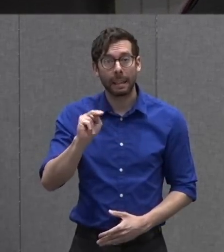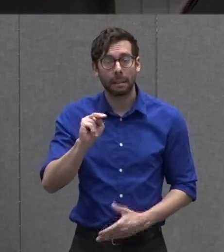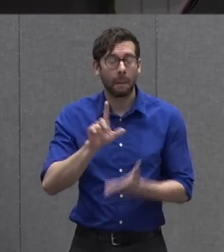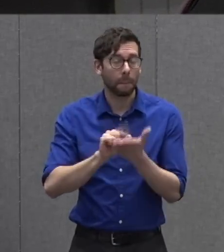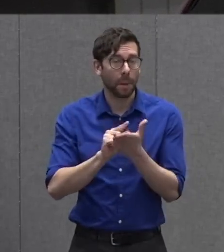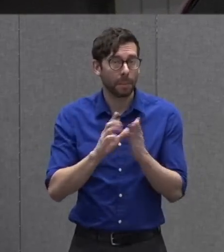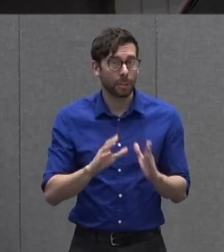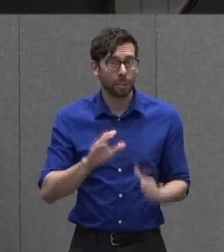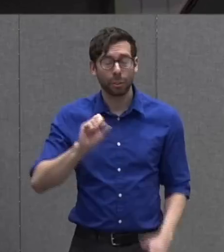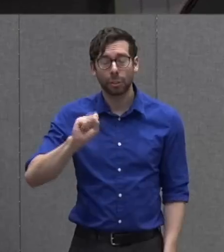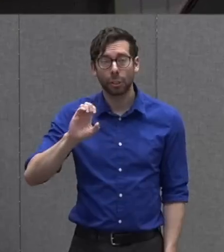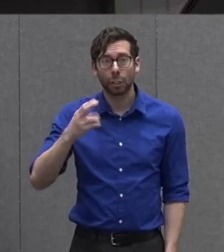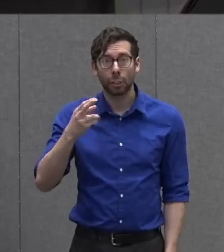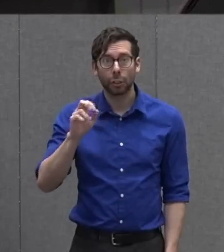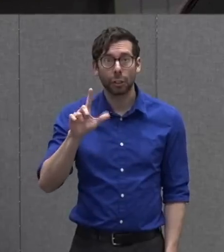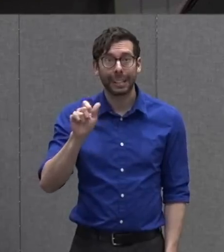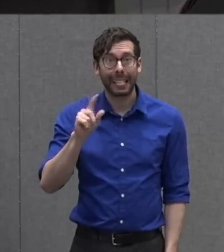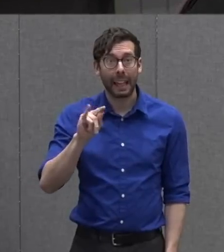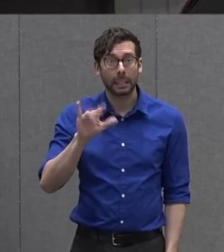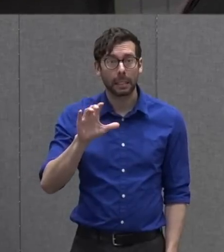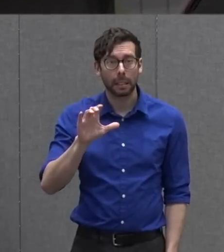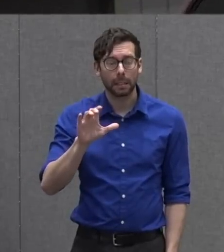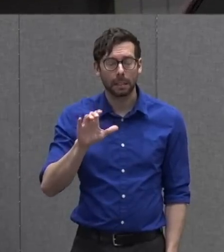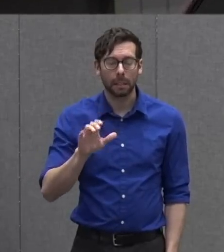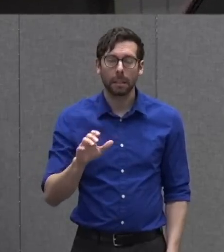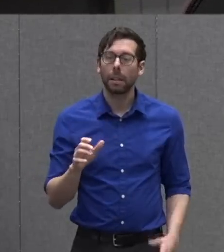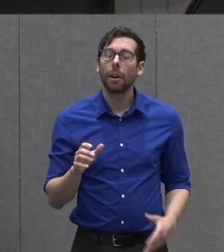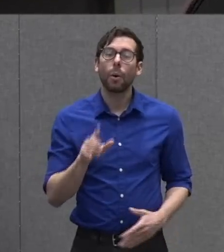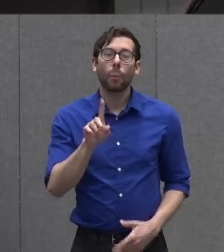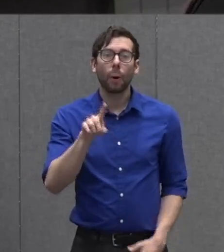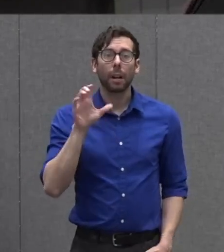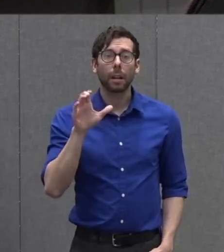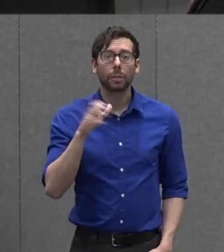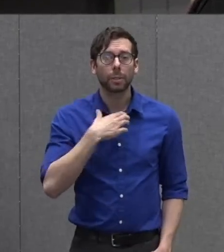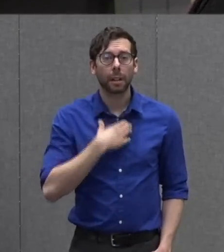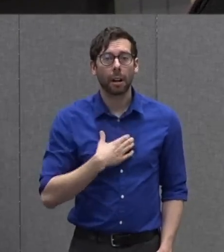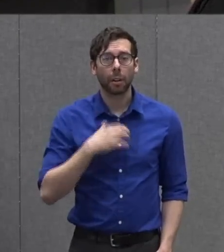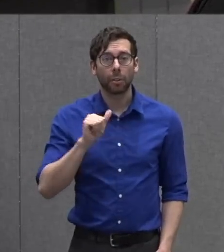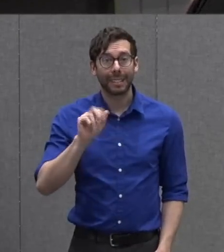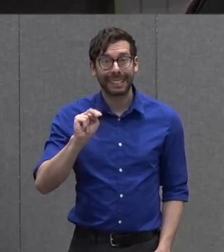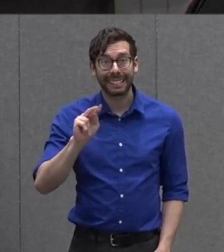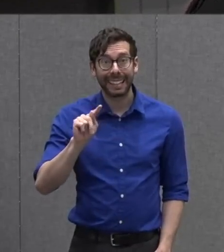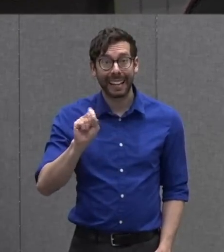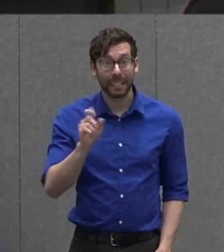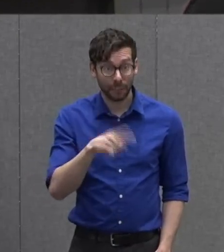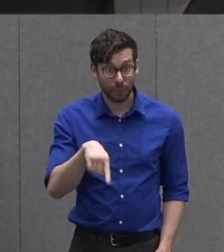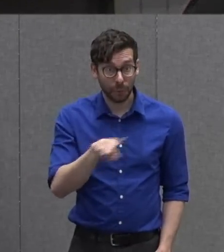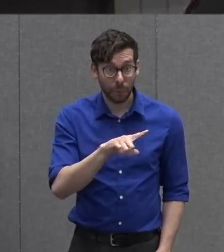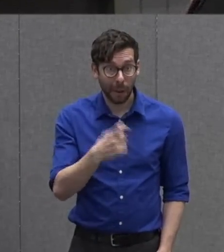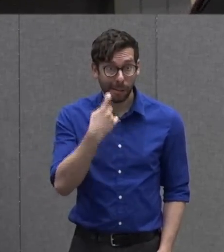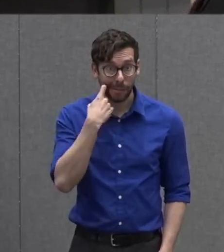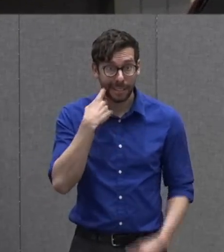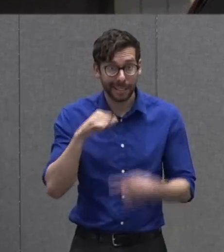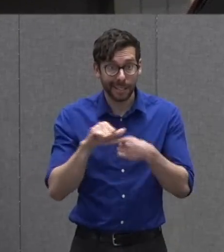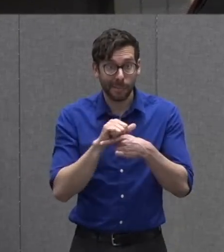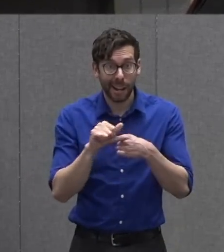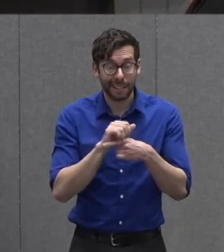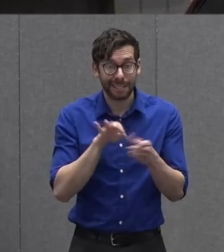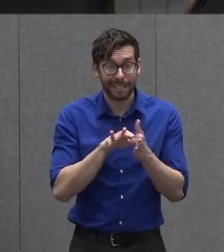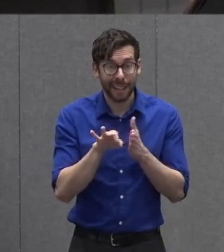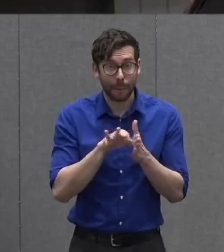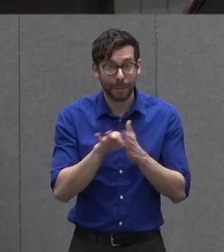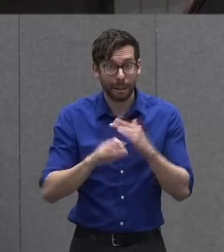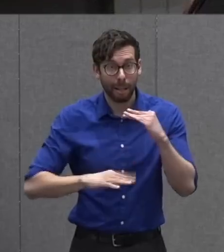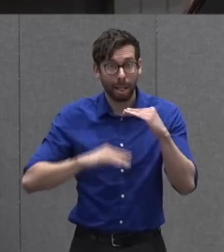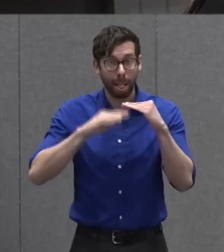100 Hungry Ants. Have you practiced counting to 100 lately? Well, you just did with Miss Abby.